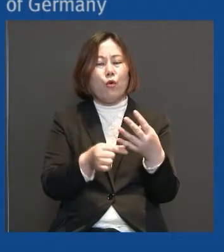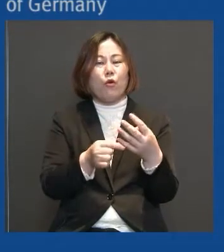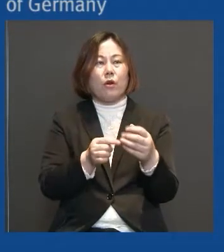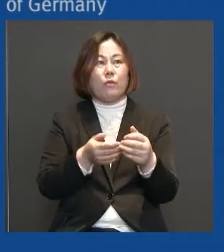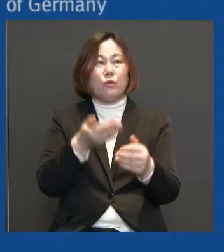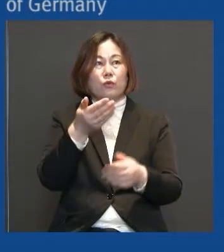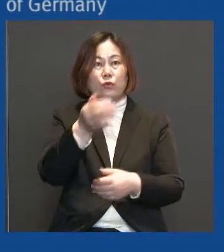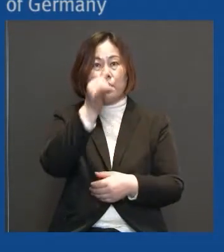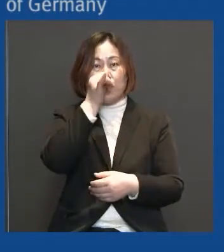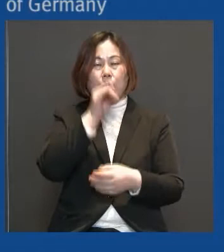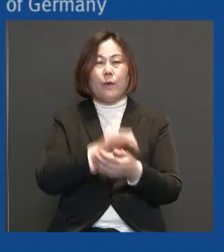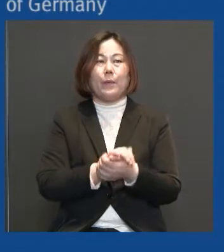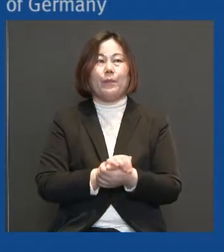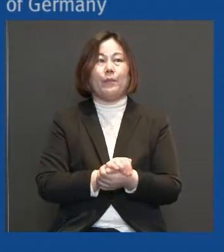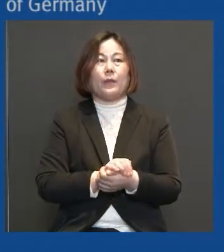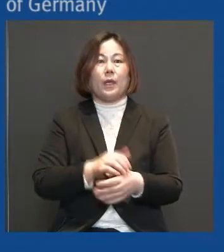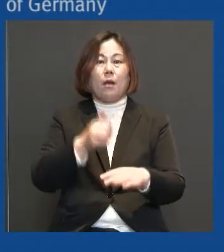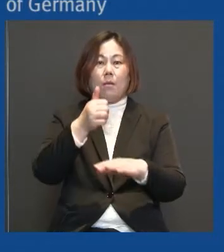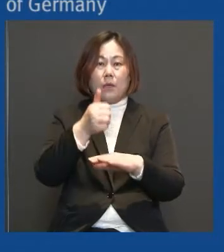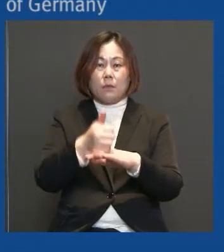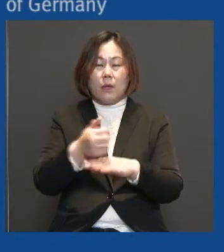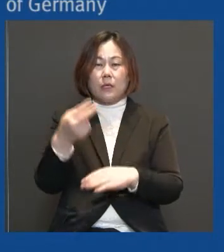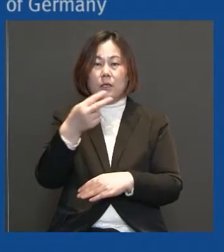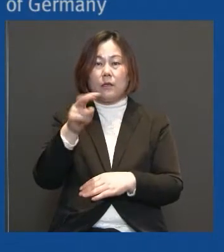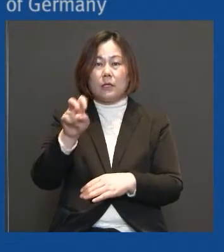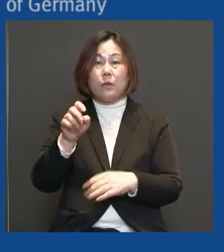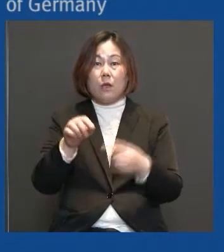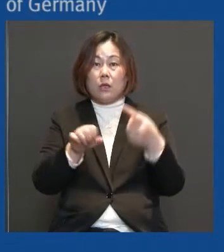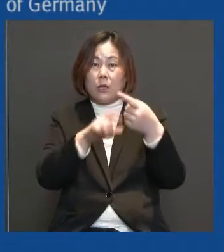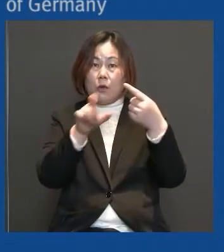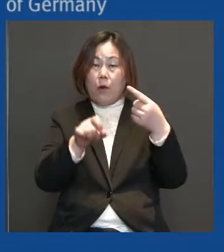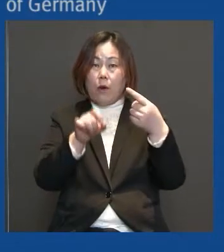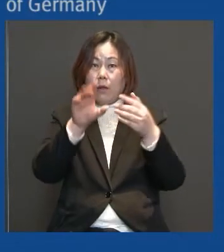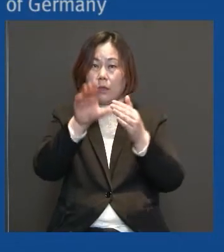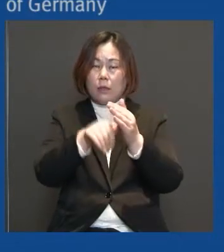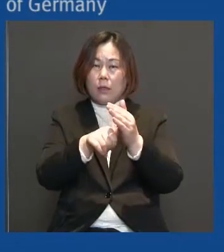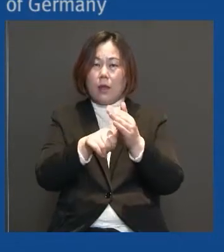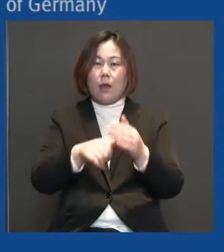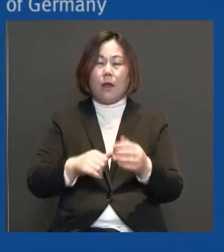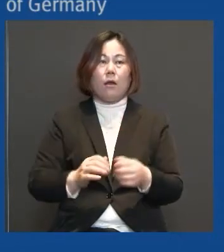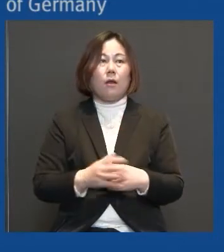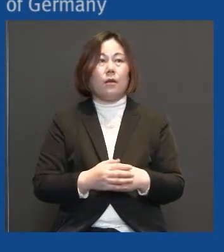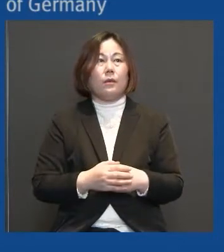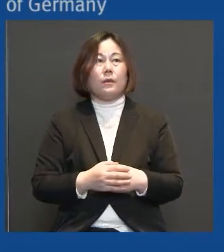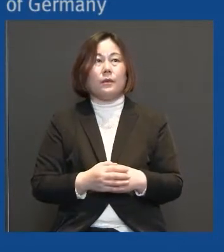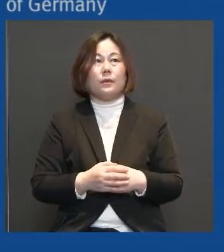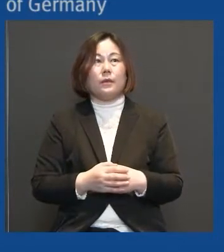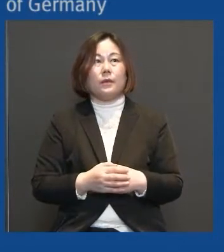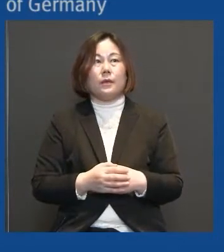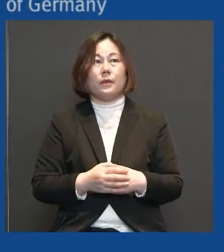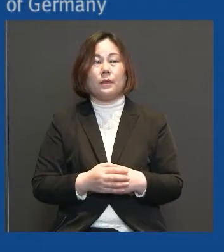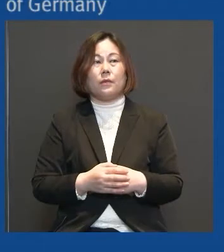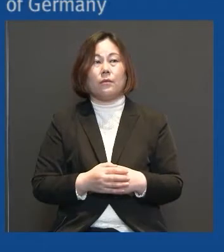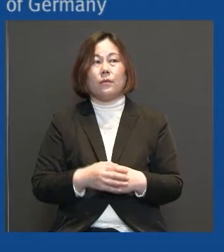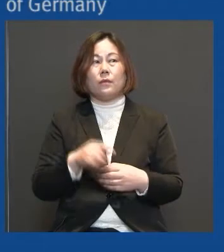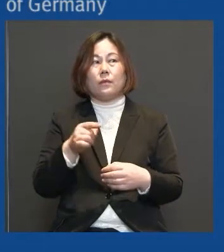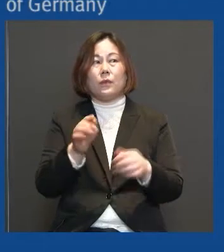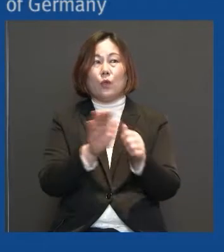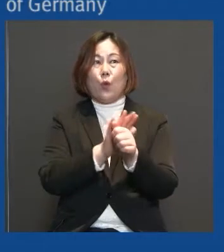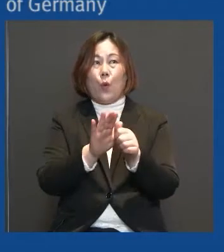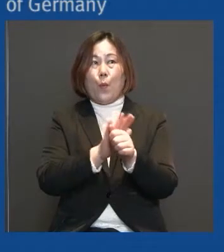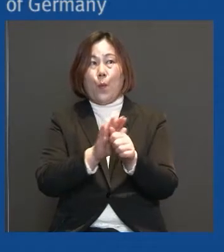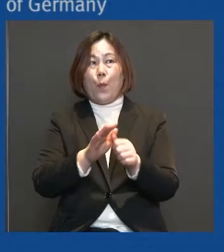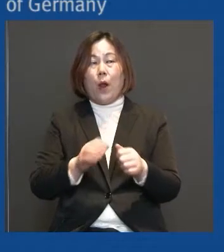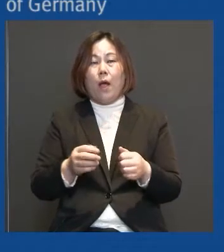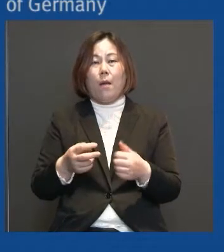January 22, and it has changed the training for nurses as to make vocational training more effective and attractive.